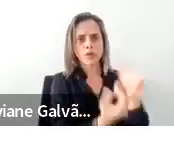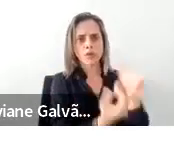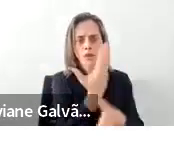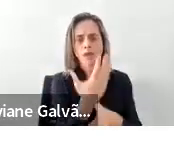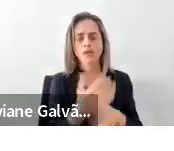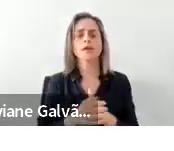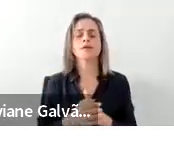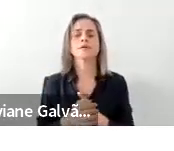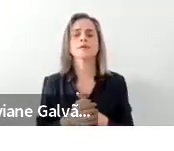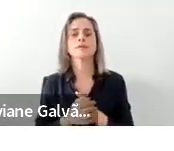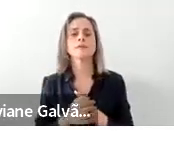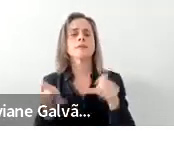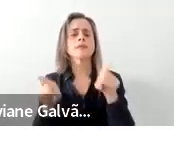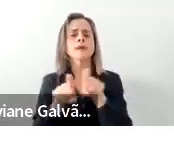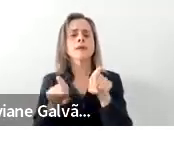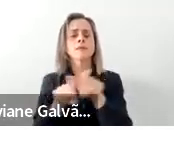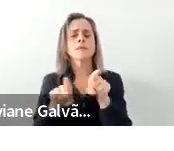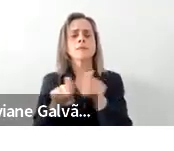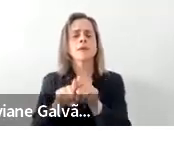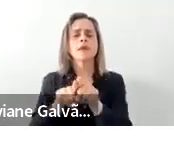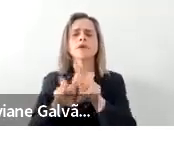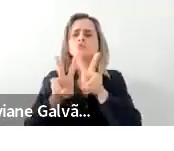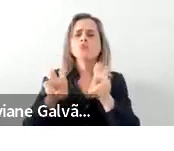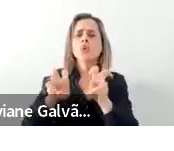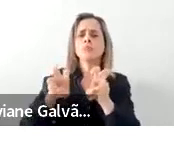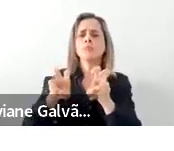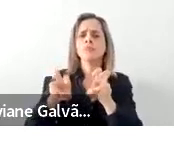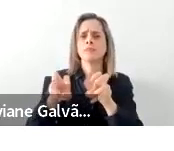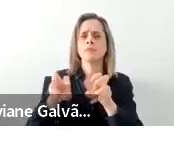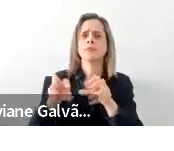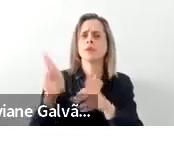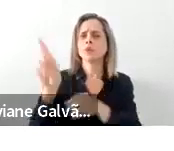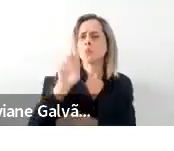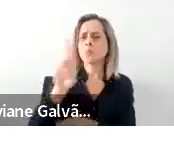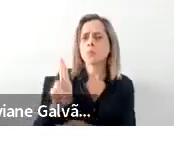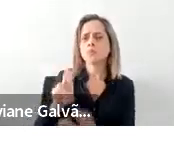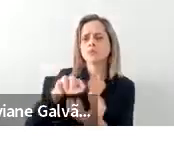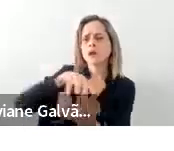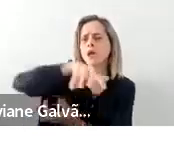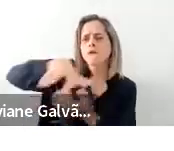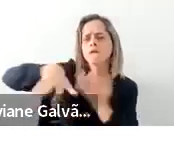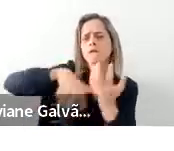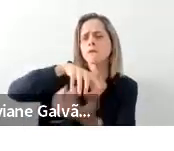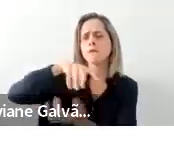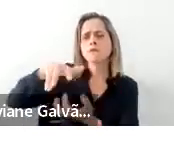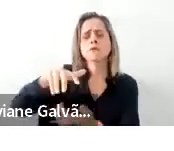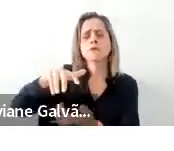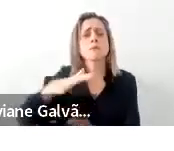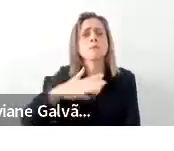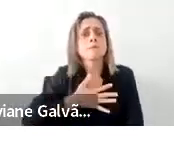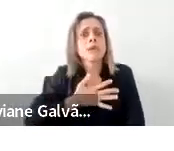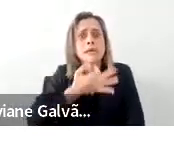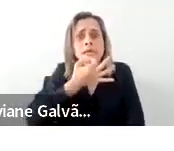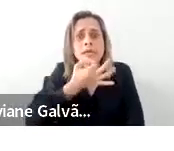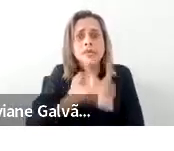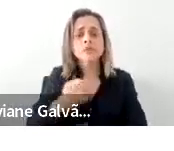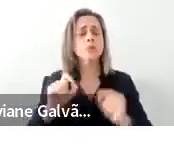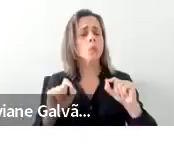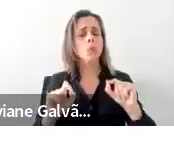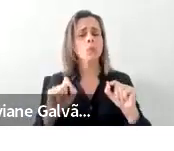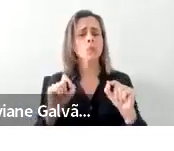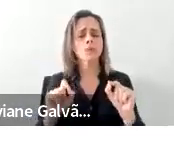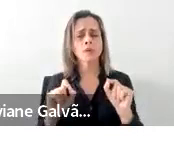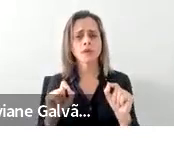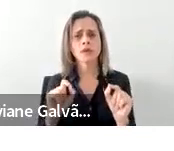letter, in fact, to them, "My critic," he says, "absolutely insists on transforming my historical sketch of